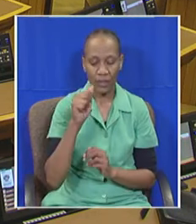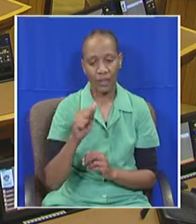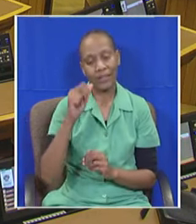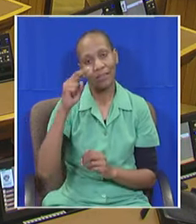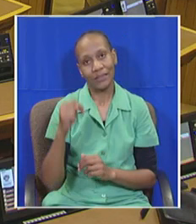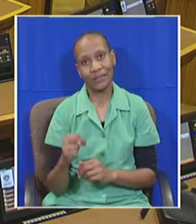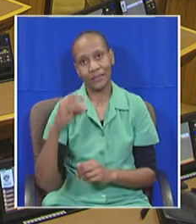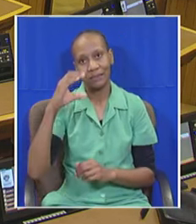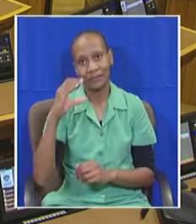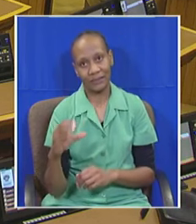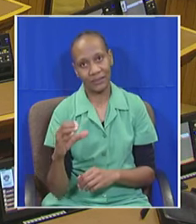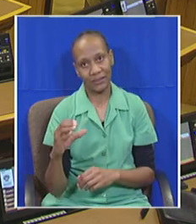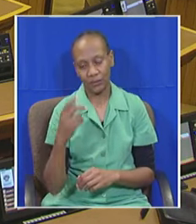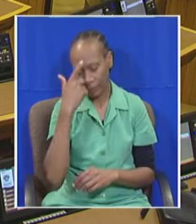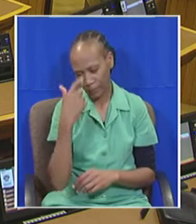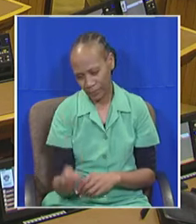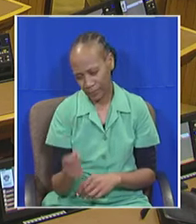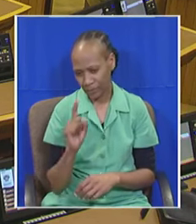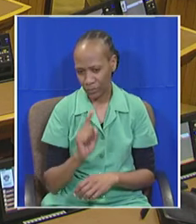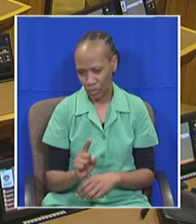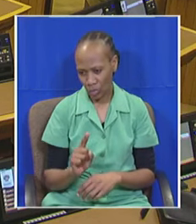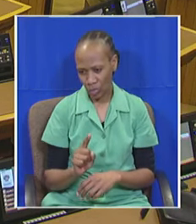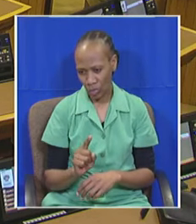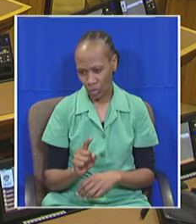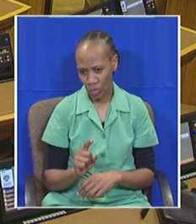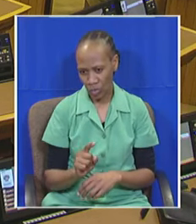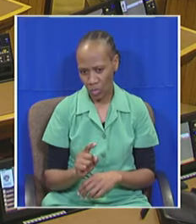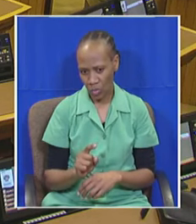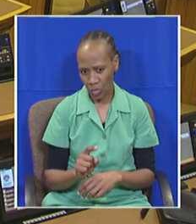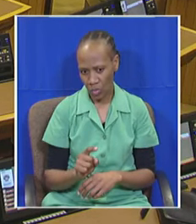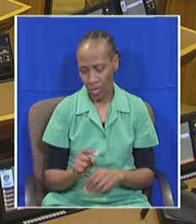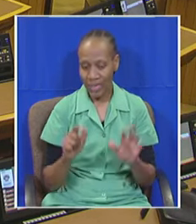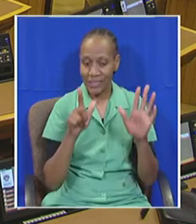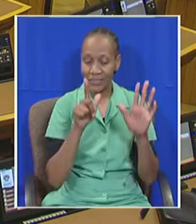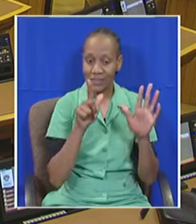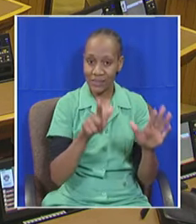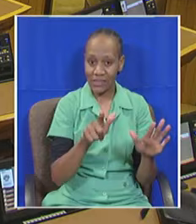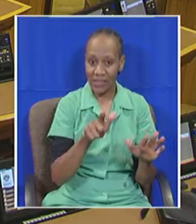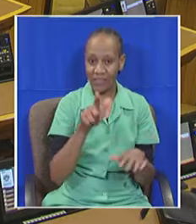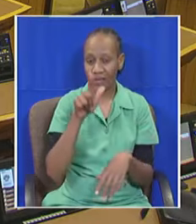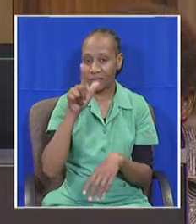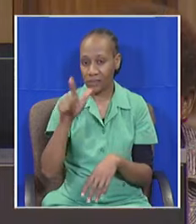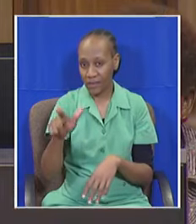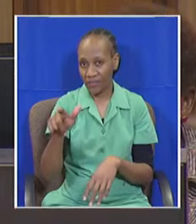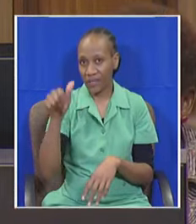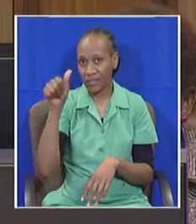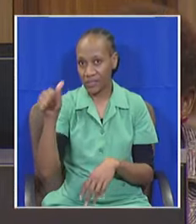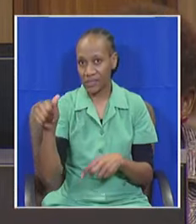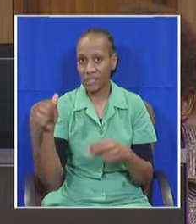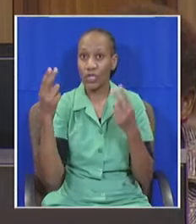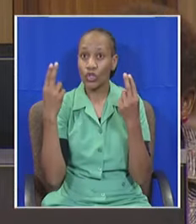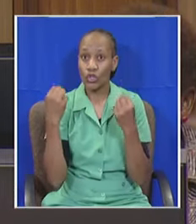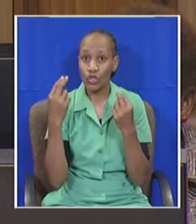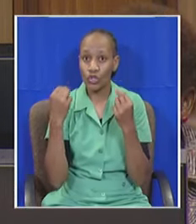African National Congress believes that the graduation of 776 new